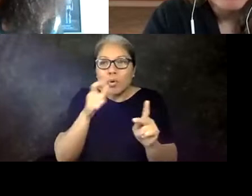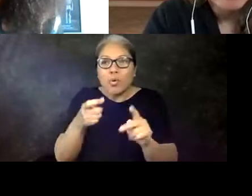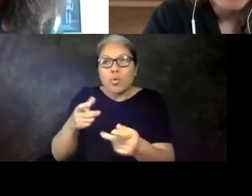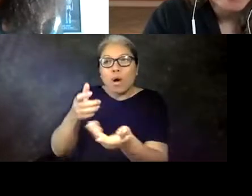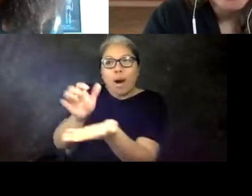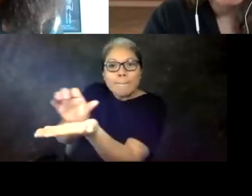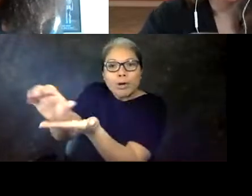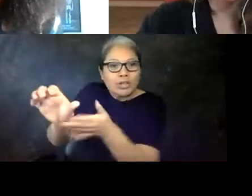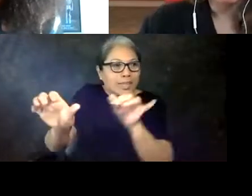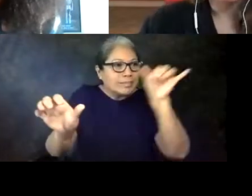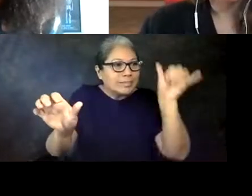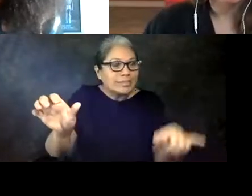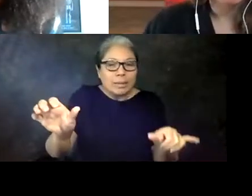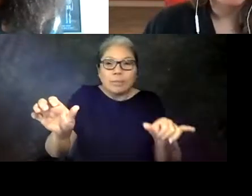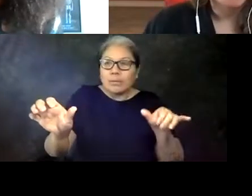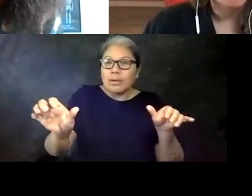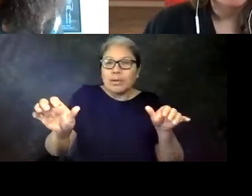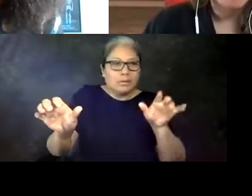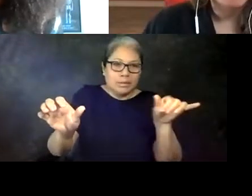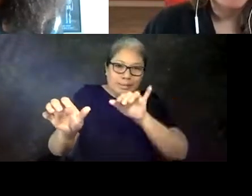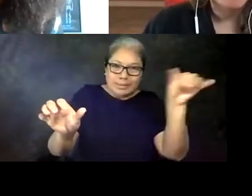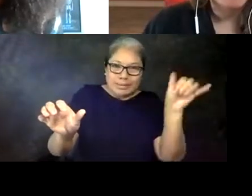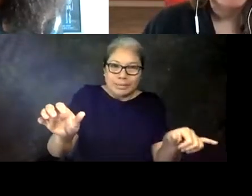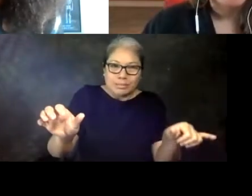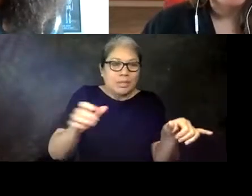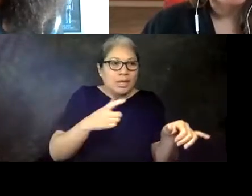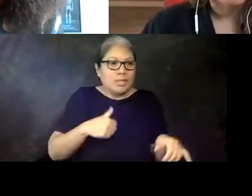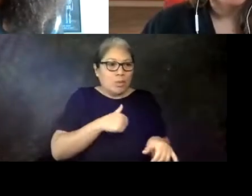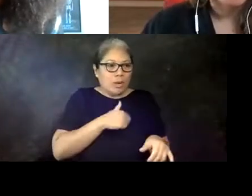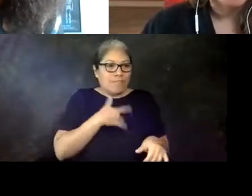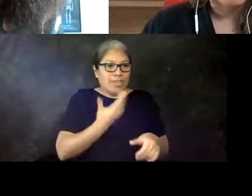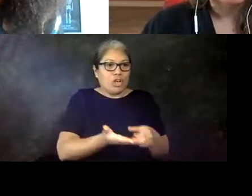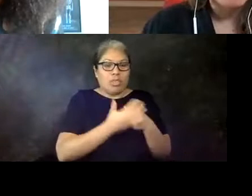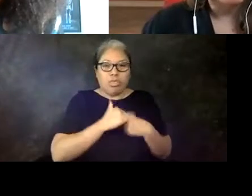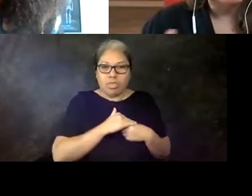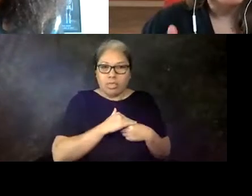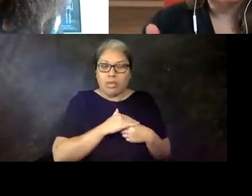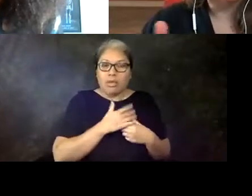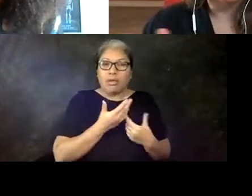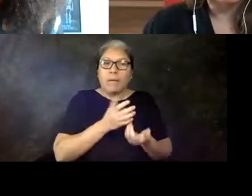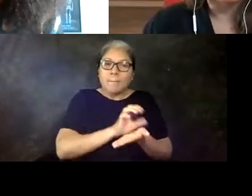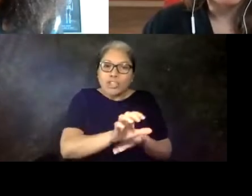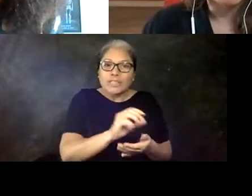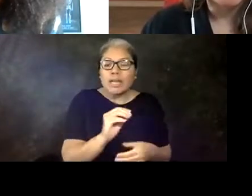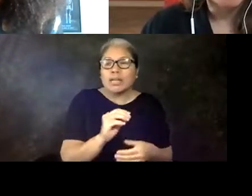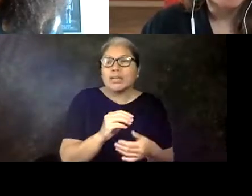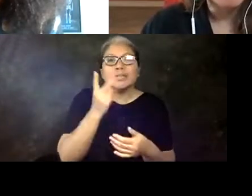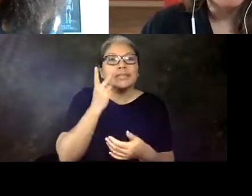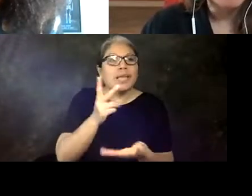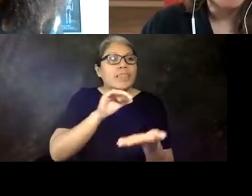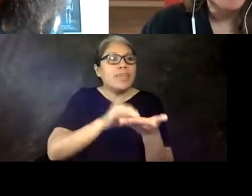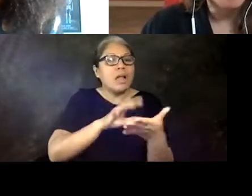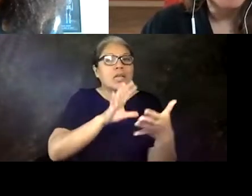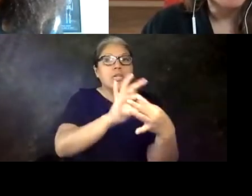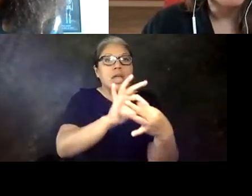same systems of oppression that we may individually be marginalized by, and seeing the connections across the systems of